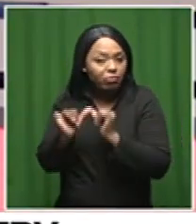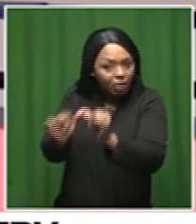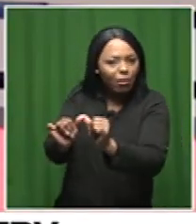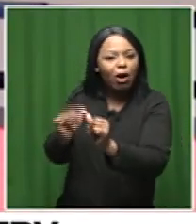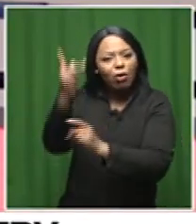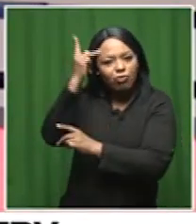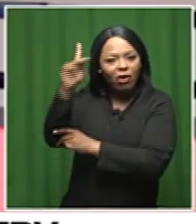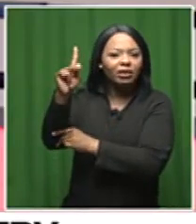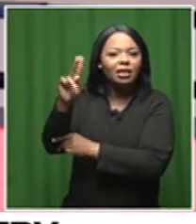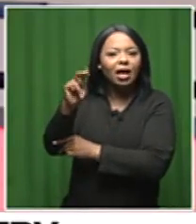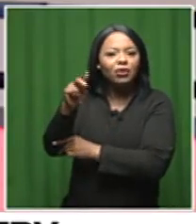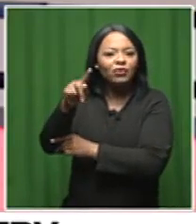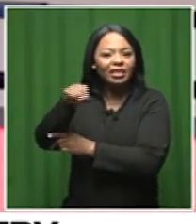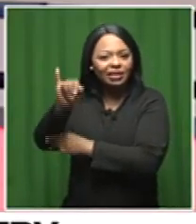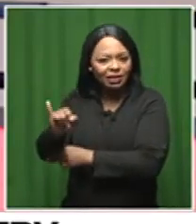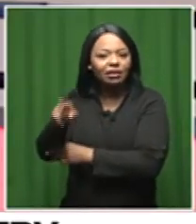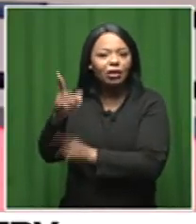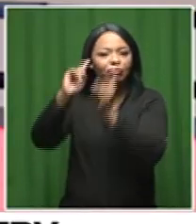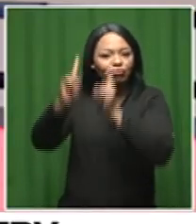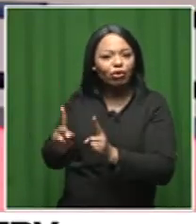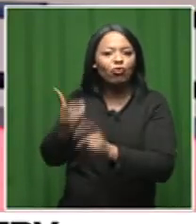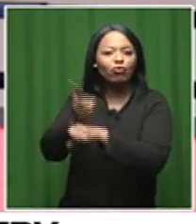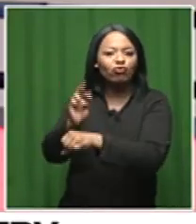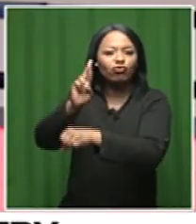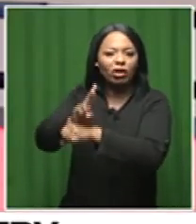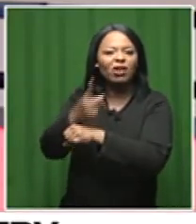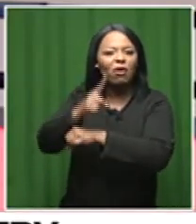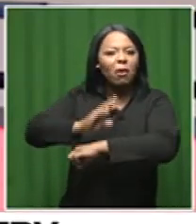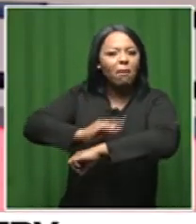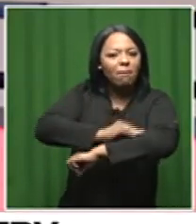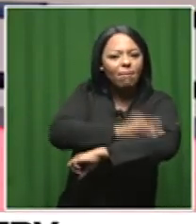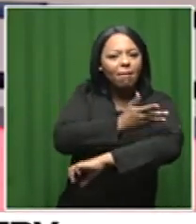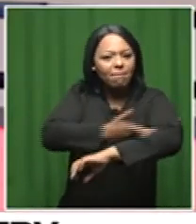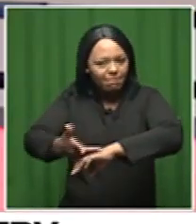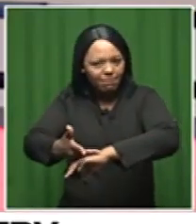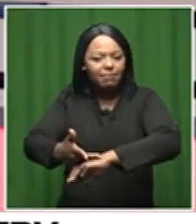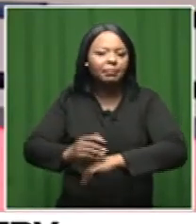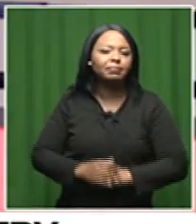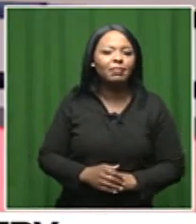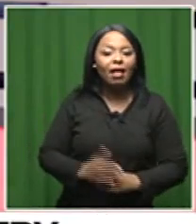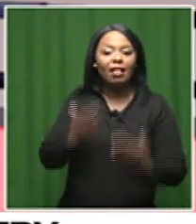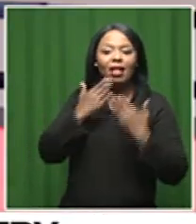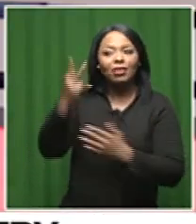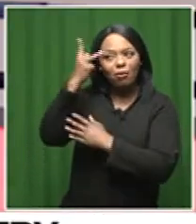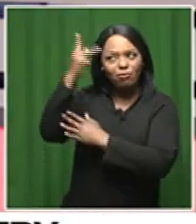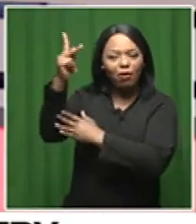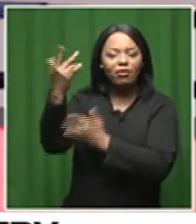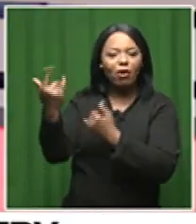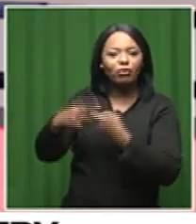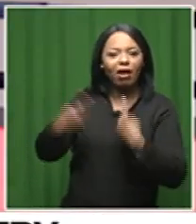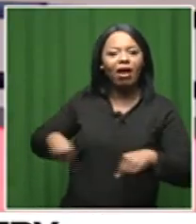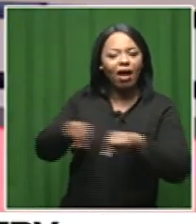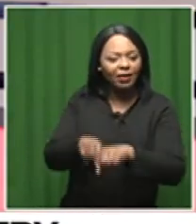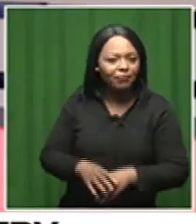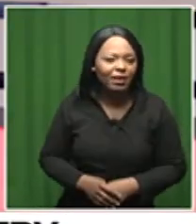Professor Nicholas Nowitzki, hematologist, as we look at treatment options for these blood cancers. Now, Prof, thank you so much for joining us once again. These bone